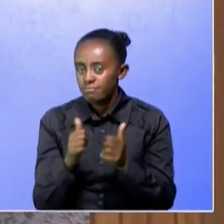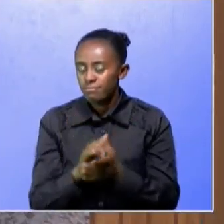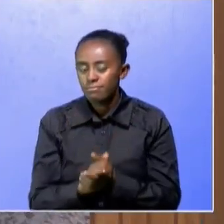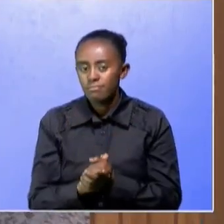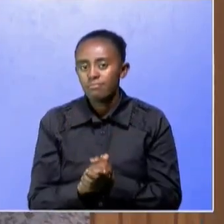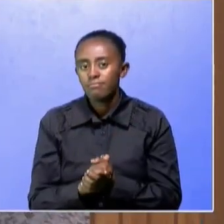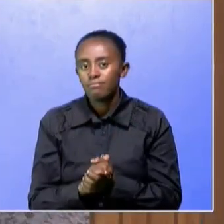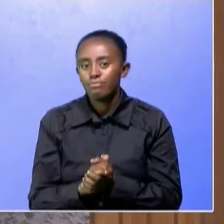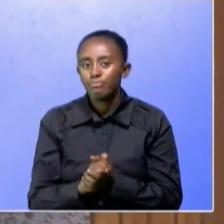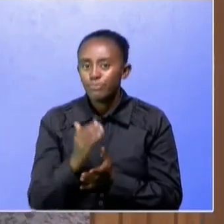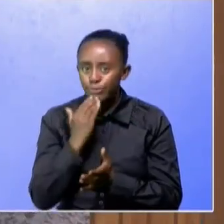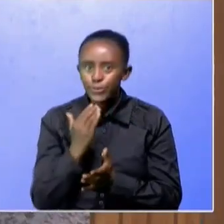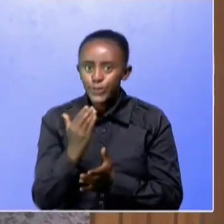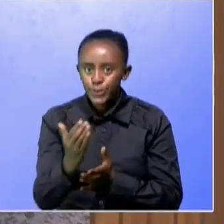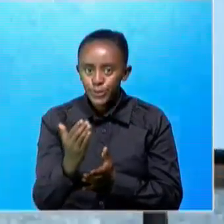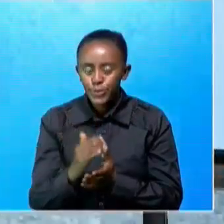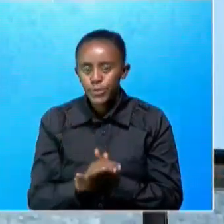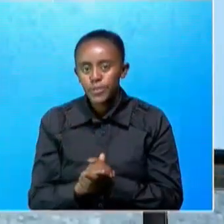Good.